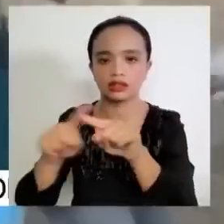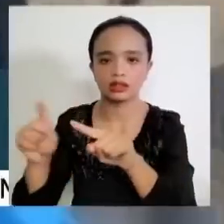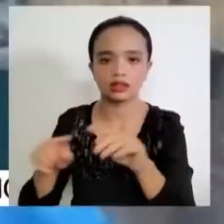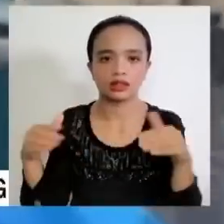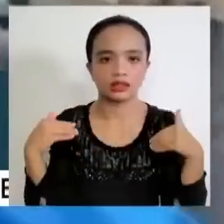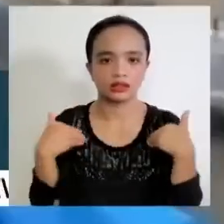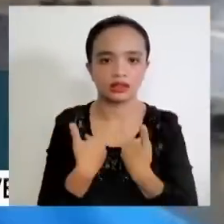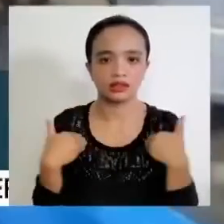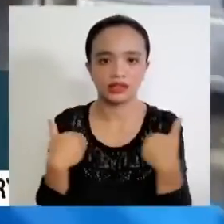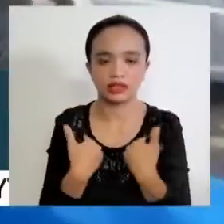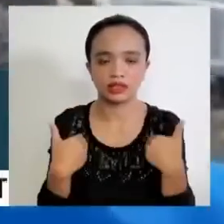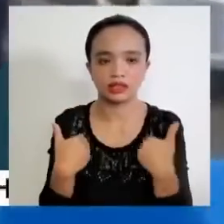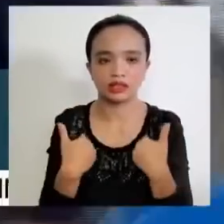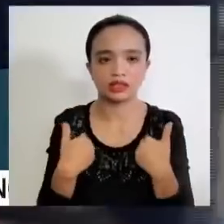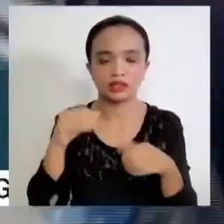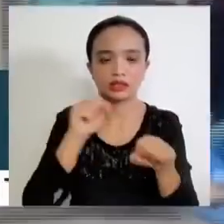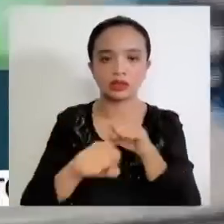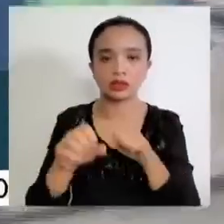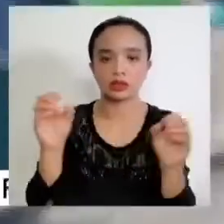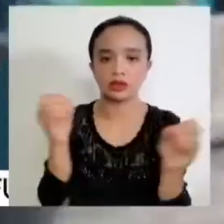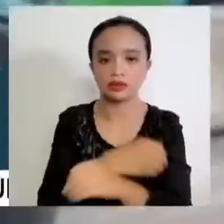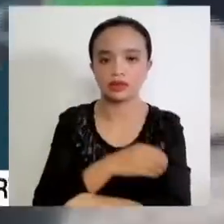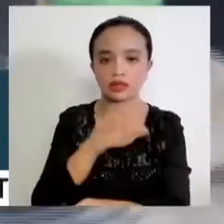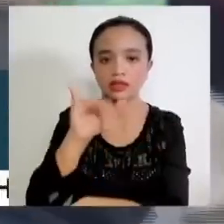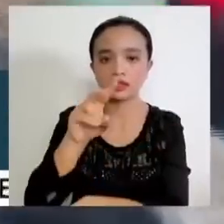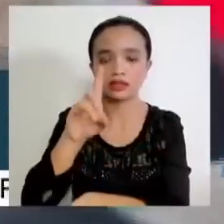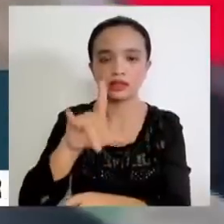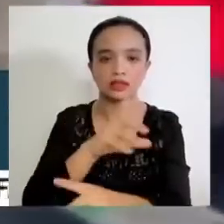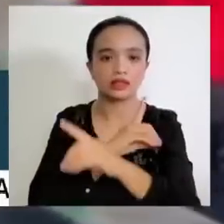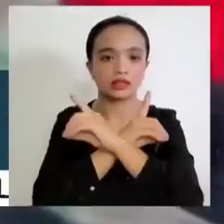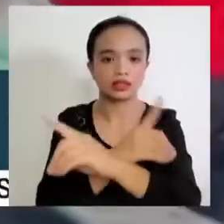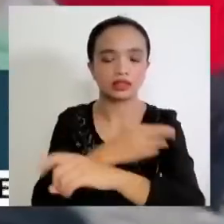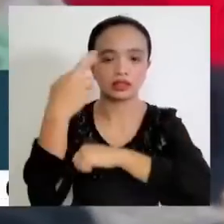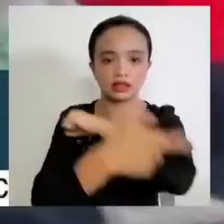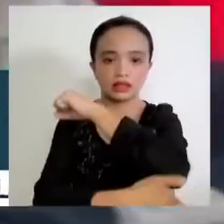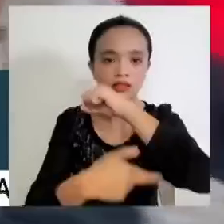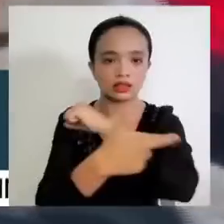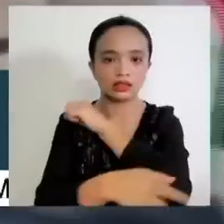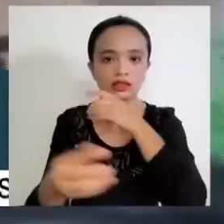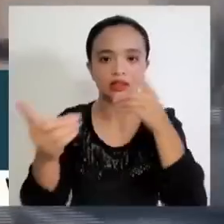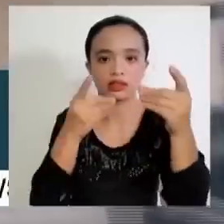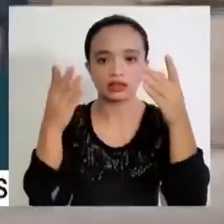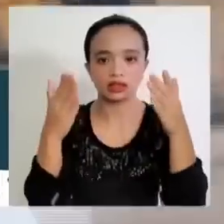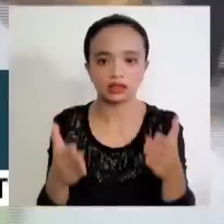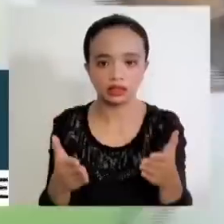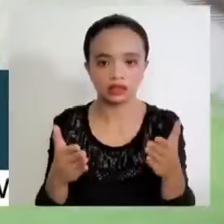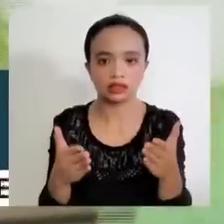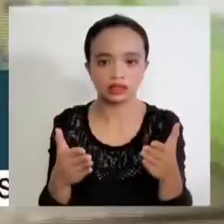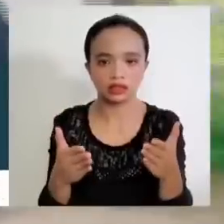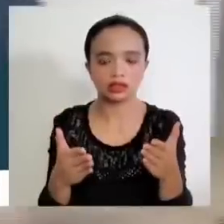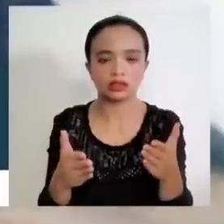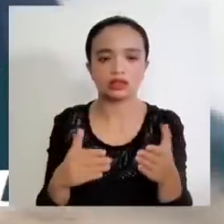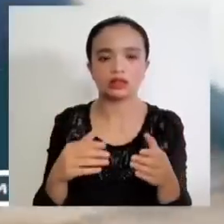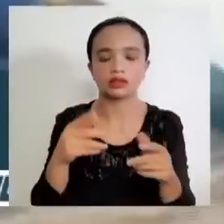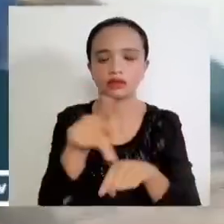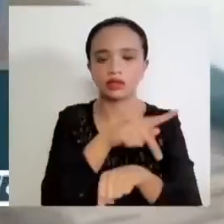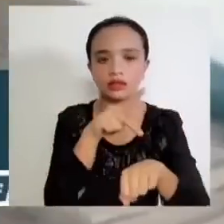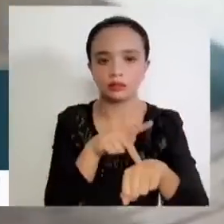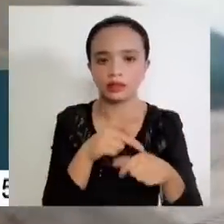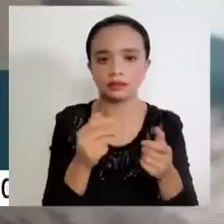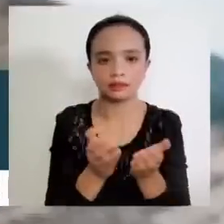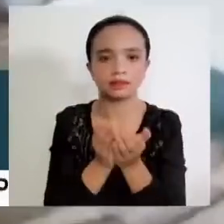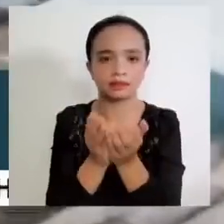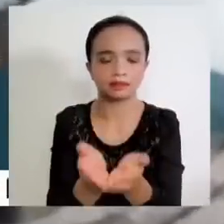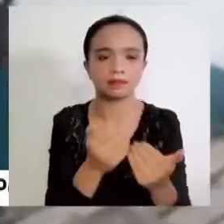Because of this, the Office of the Civil Defense Calabar Zone Regional Director Rayan Direk Marquez said that the Coast Guard and local government units should